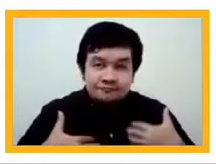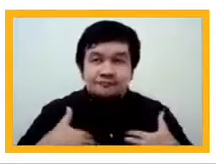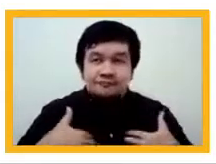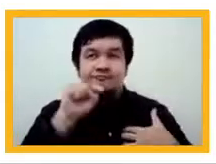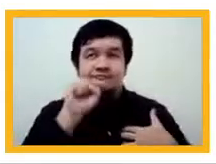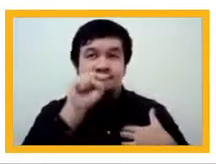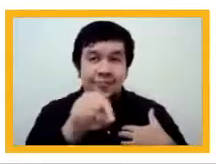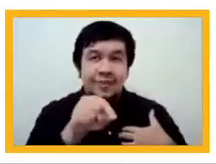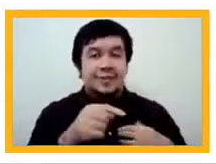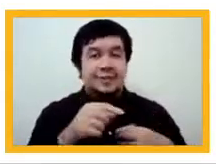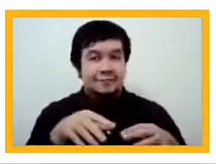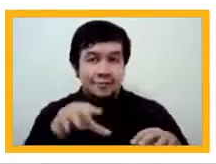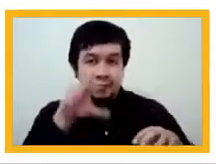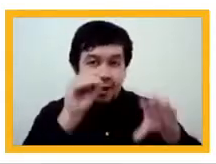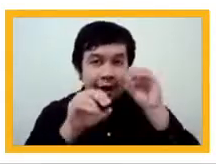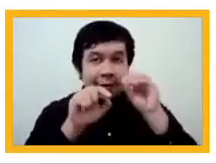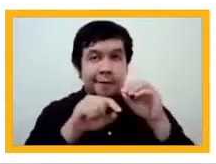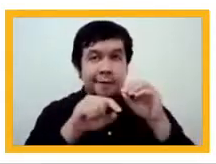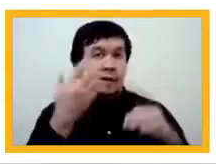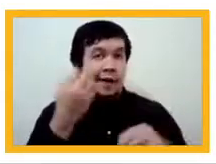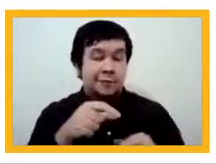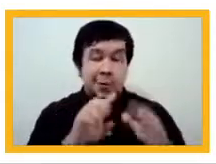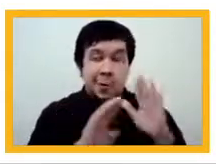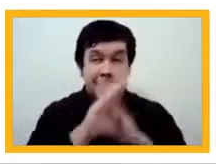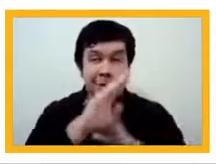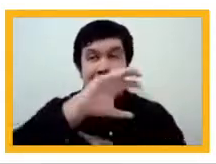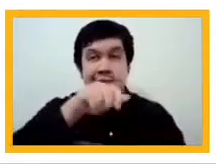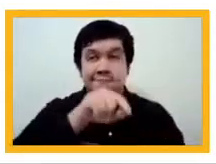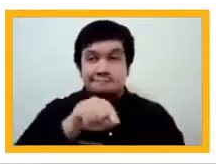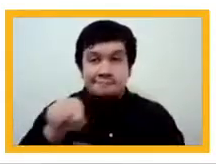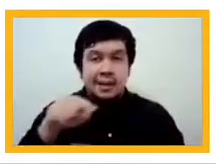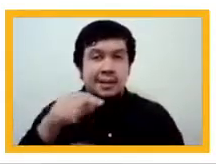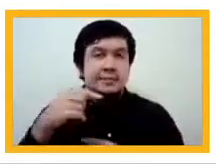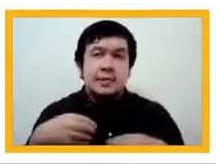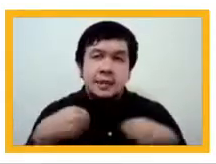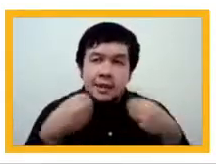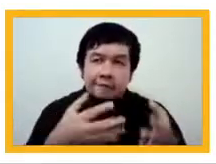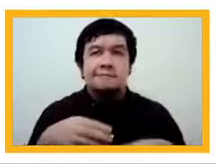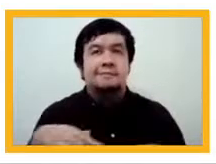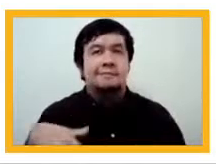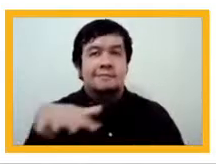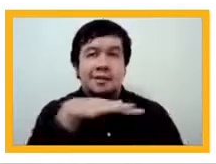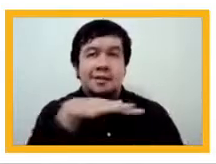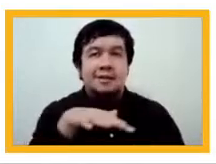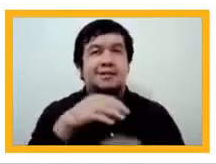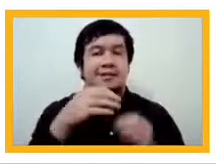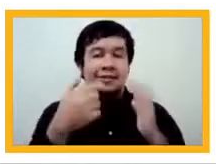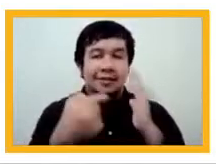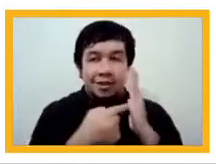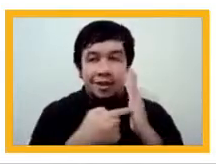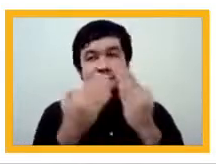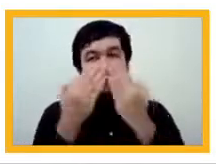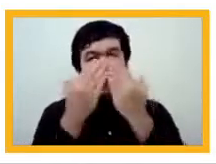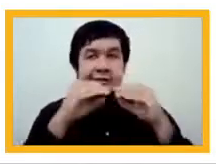from the developing member countries for taking advantage of digital education. So that's the first point. And the second point, the